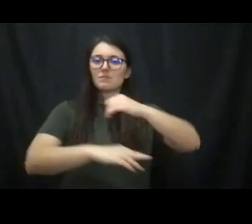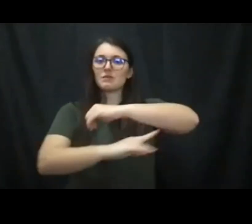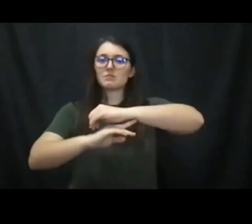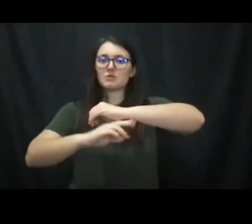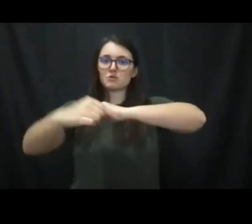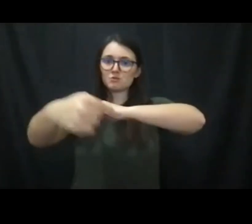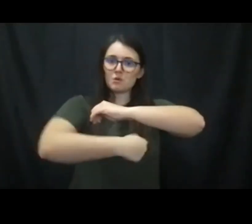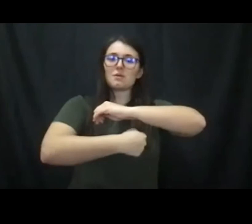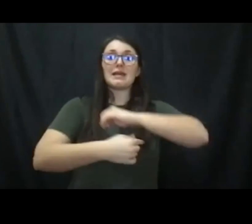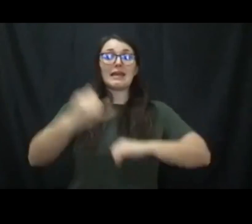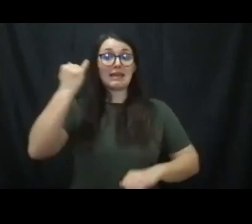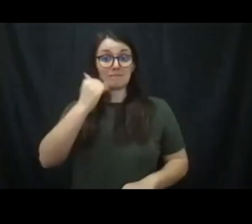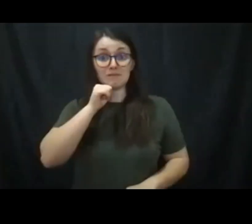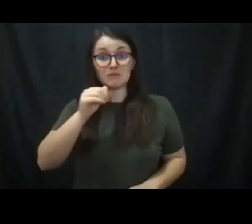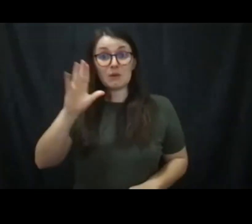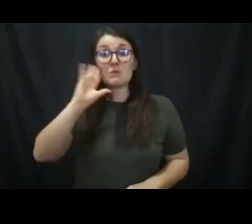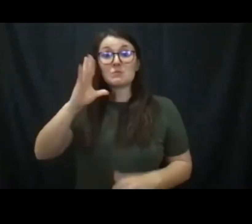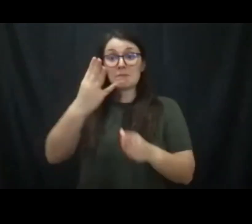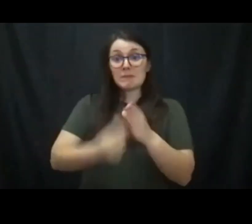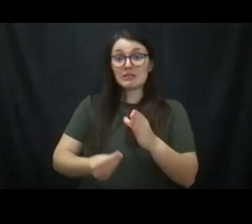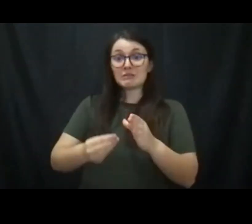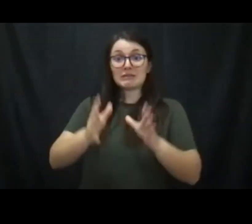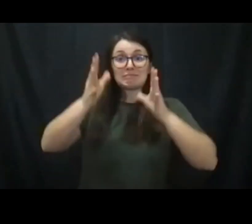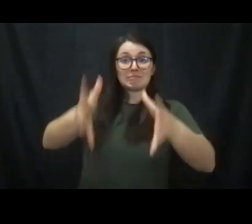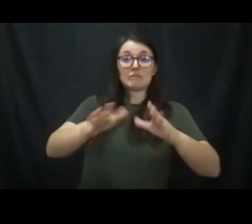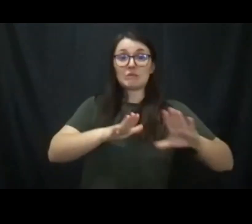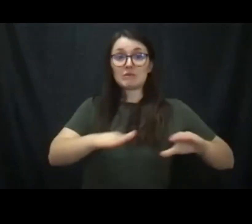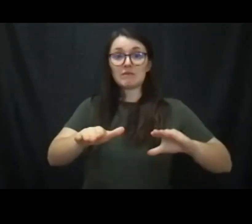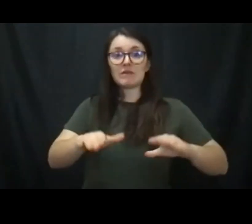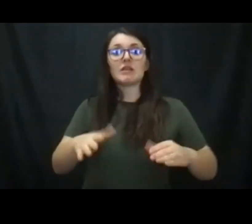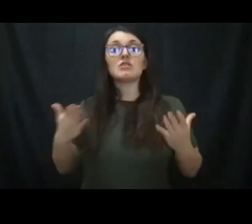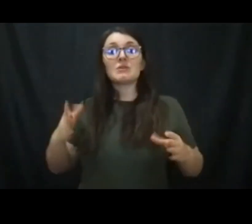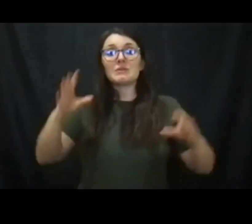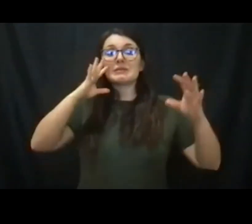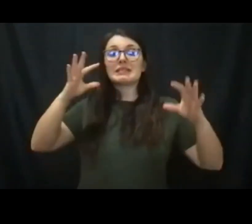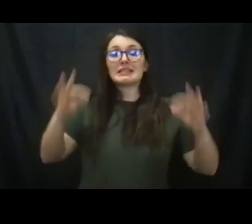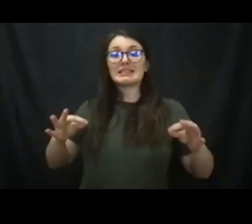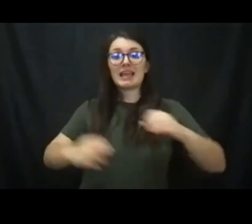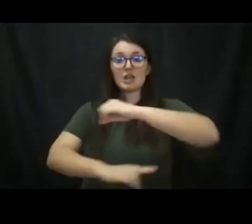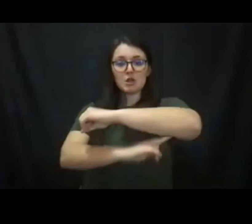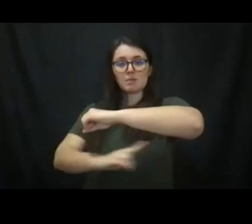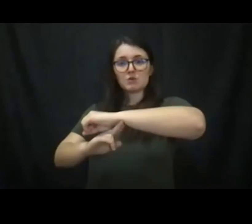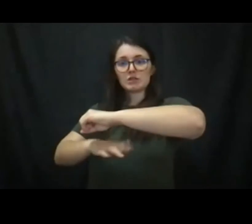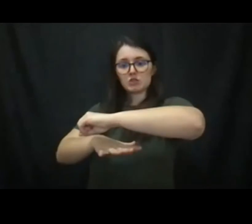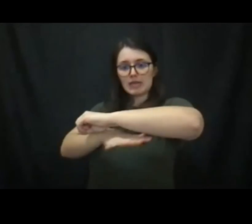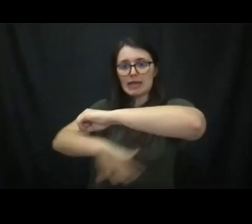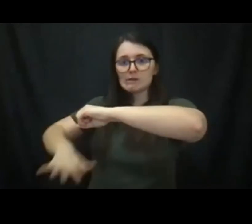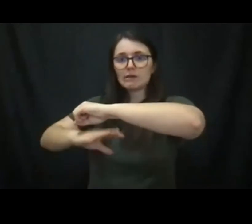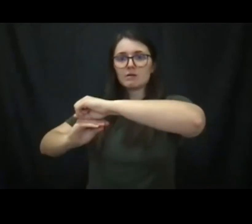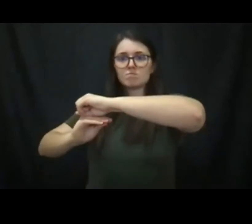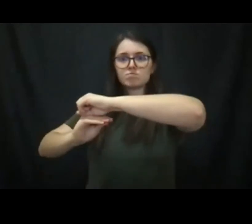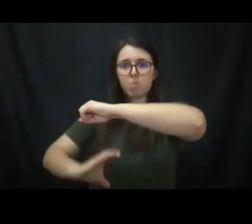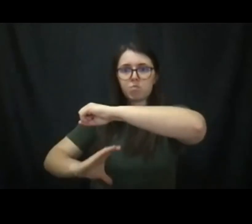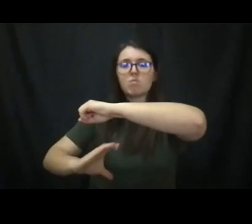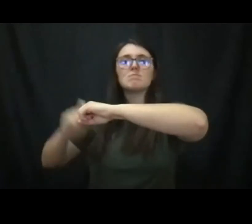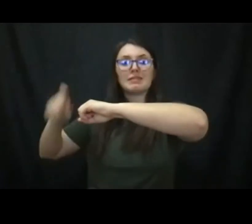in the river. The people trying to save him decided to make the space under the bridge bigger. They brought in a huge